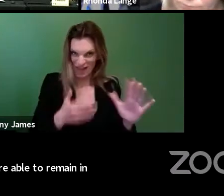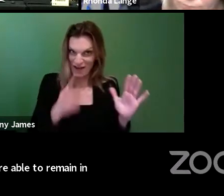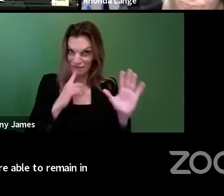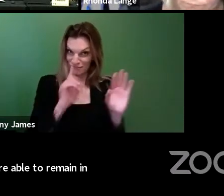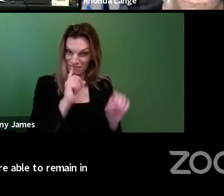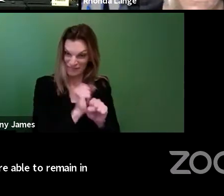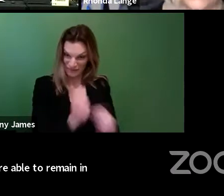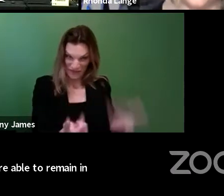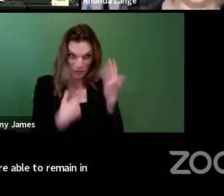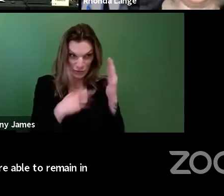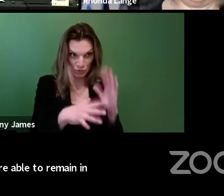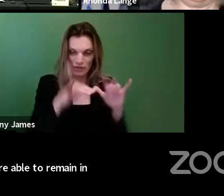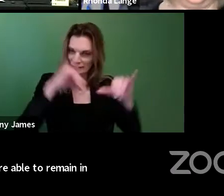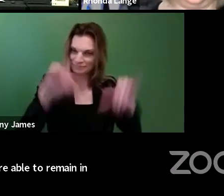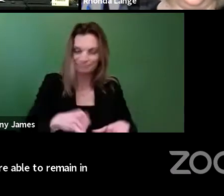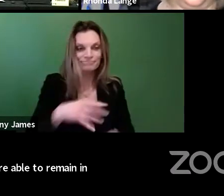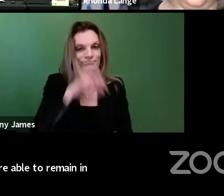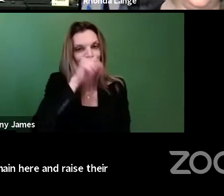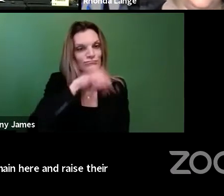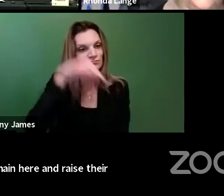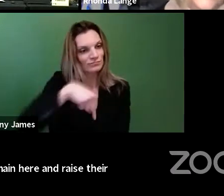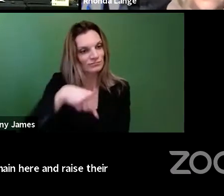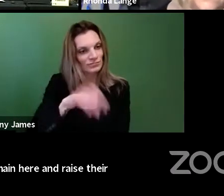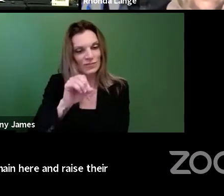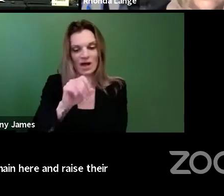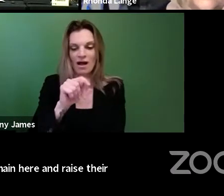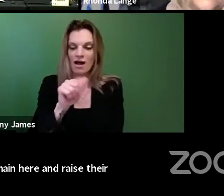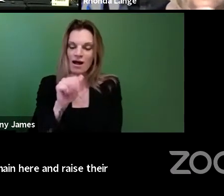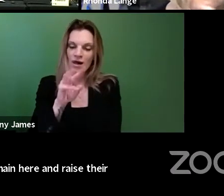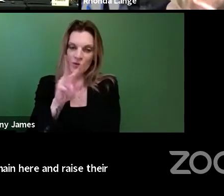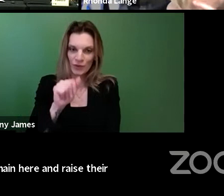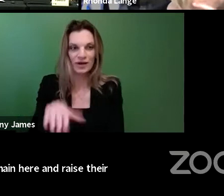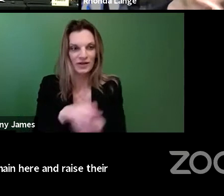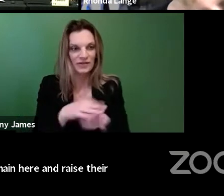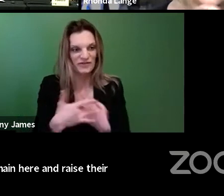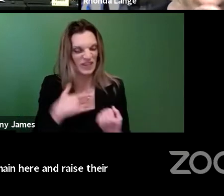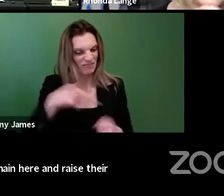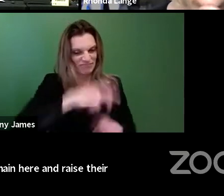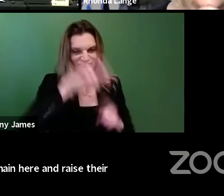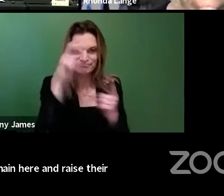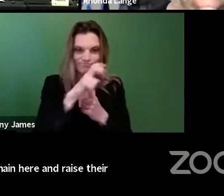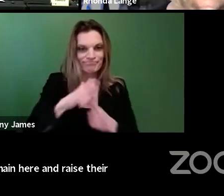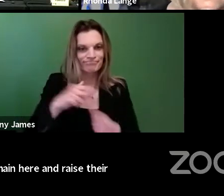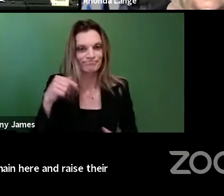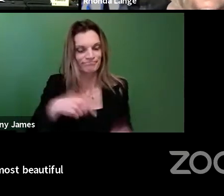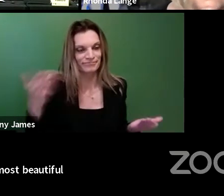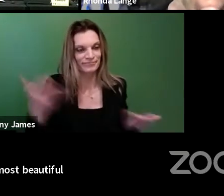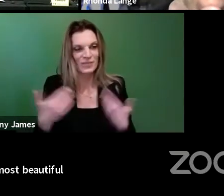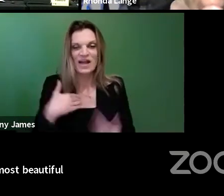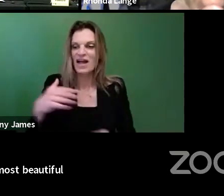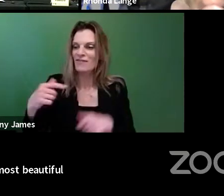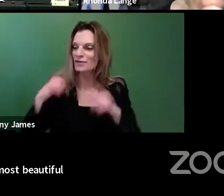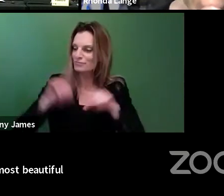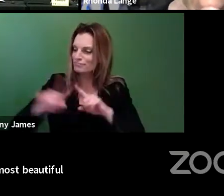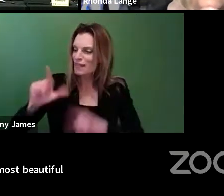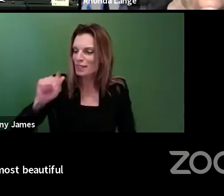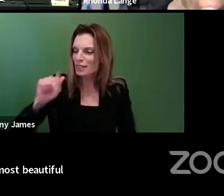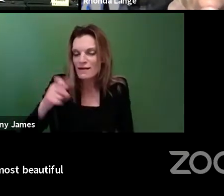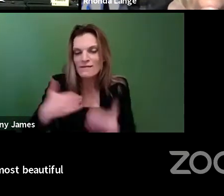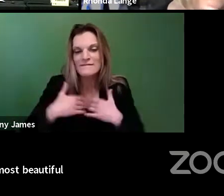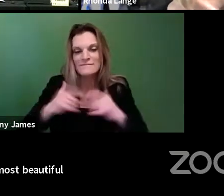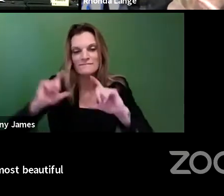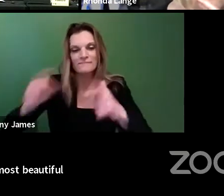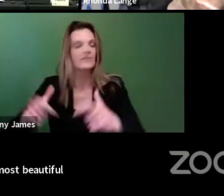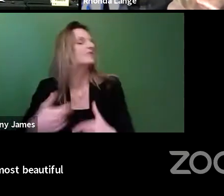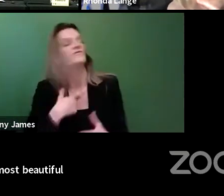their families because of the most beautiful place to live. We have lakes, we have the